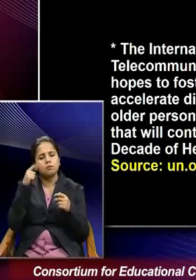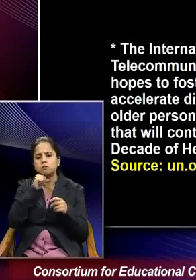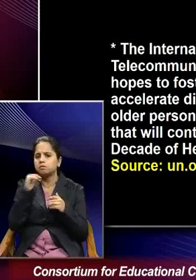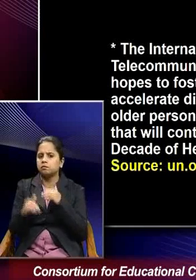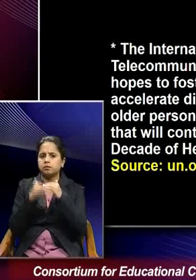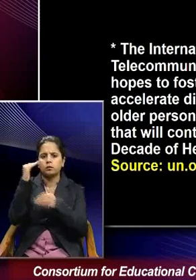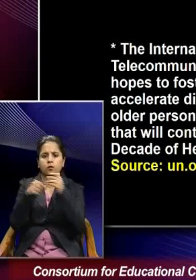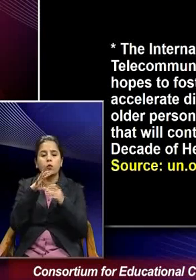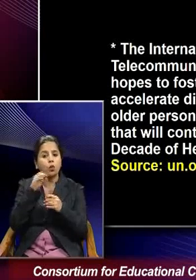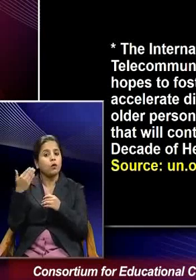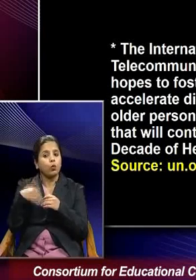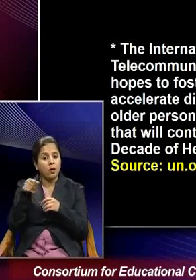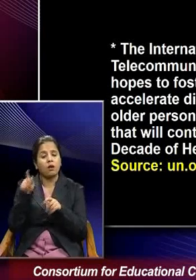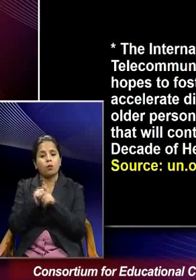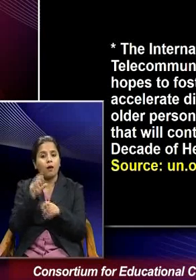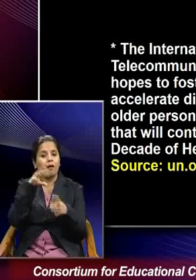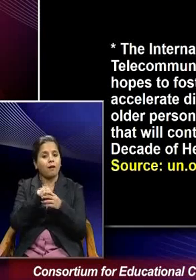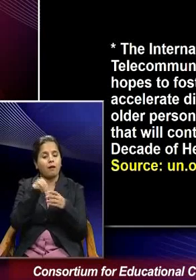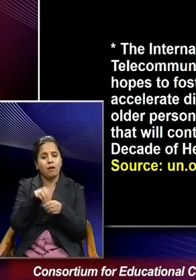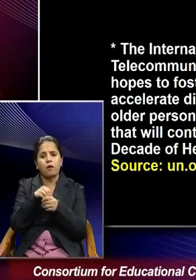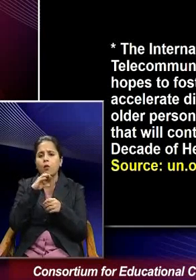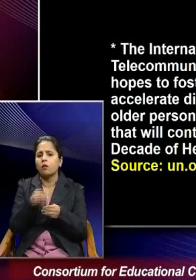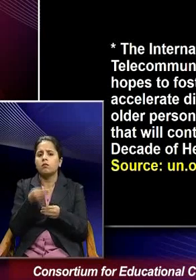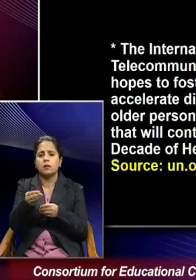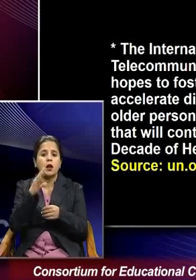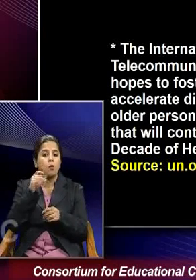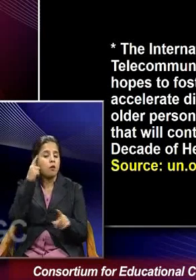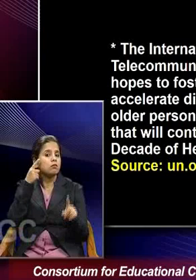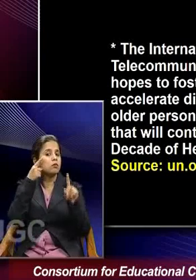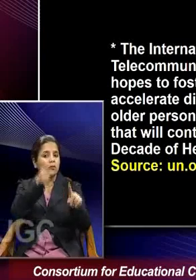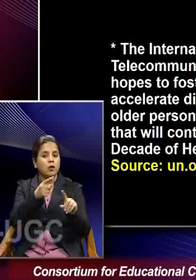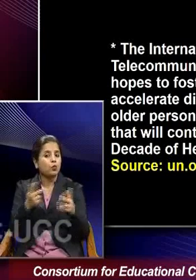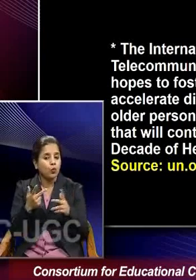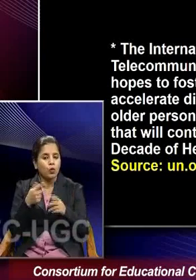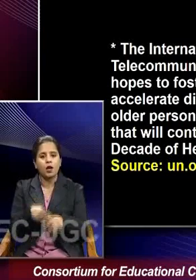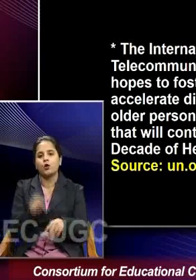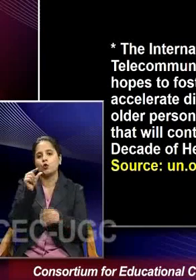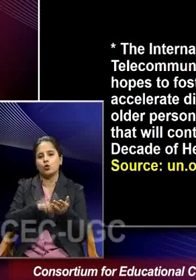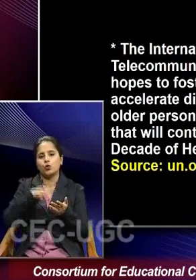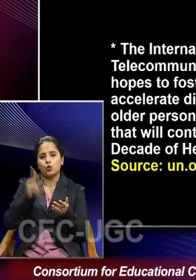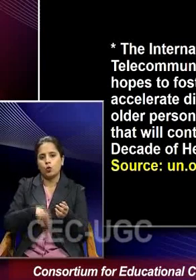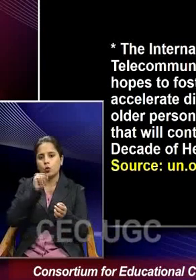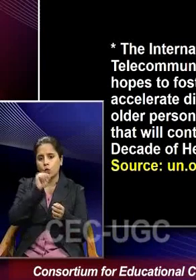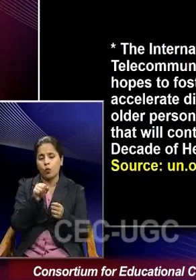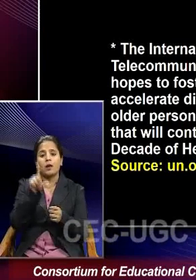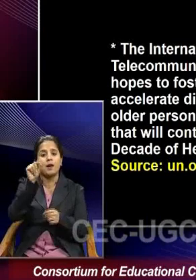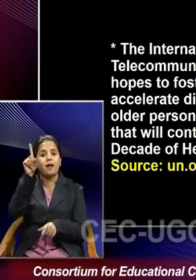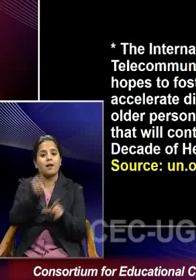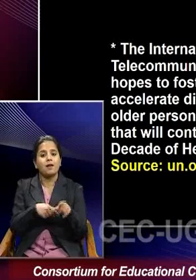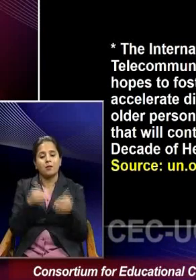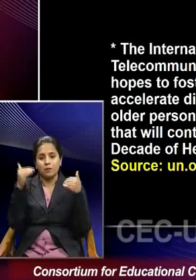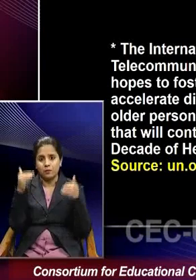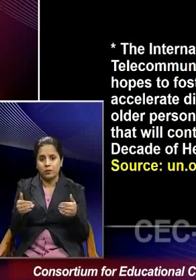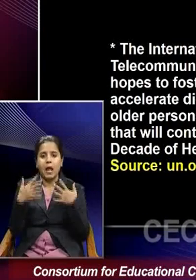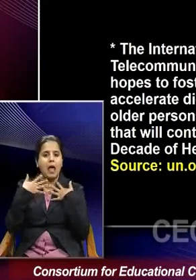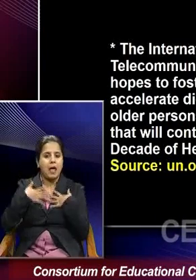contribute towards a very important agenda, that is UN Decade of